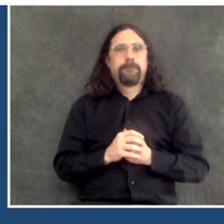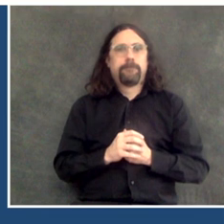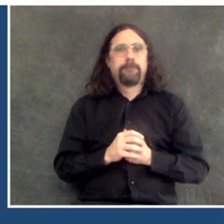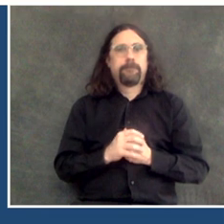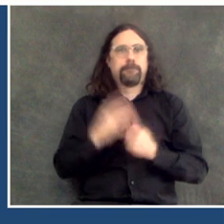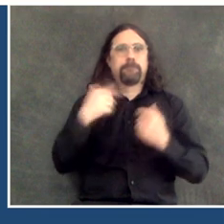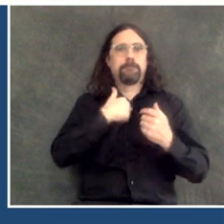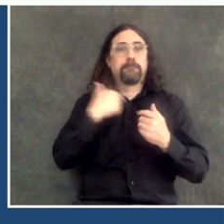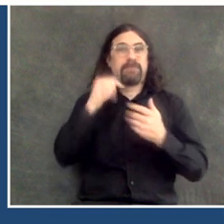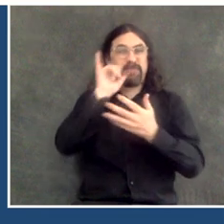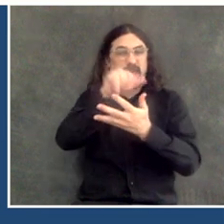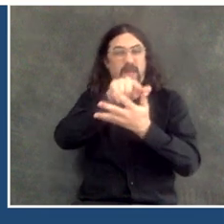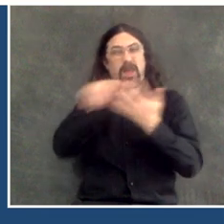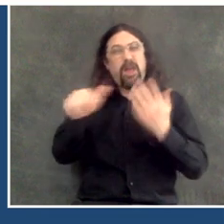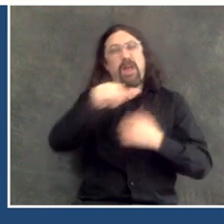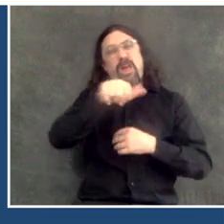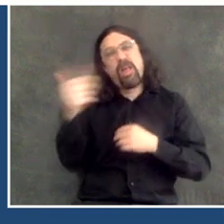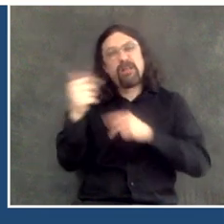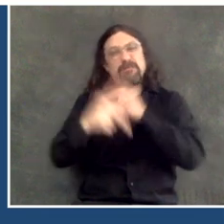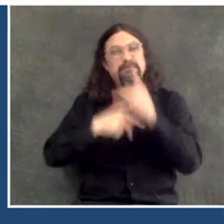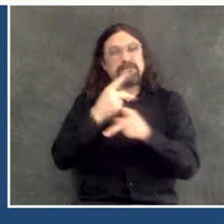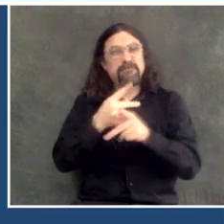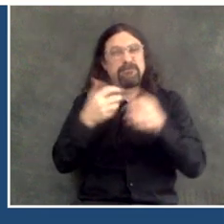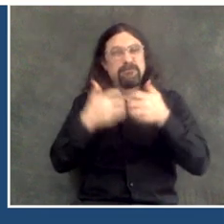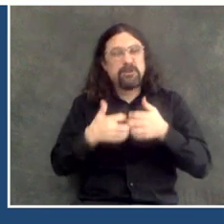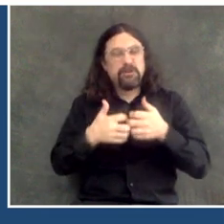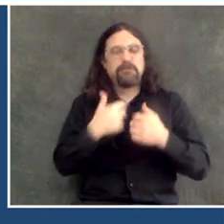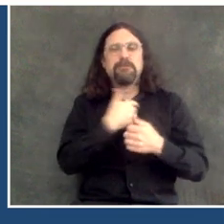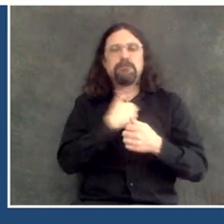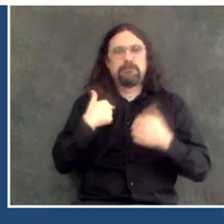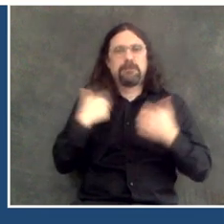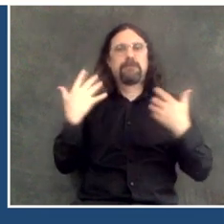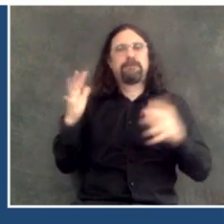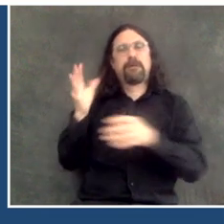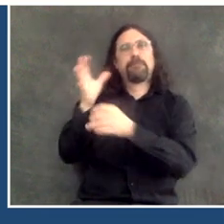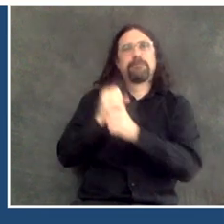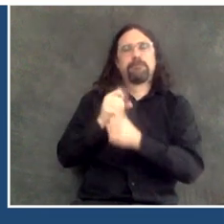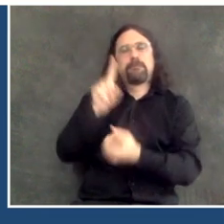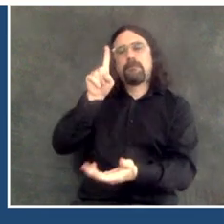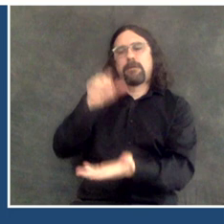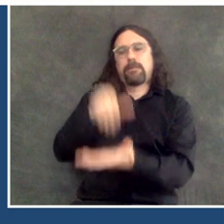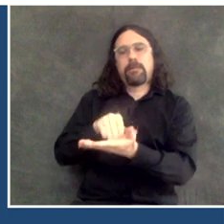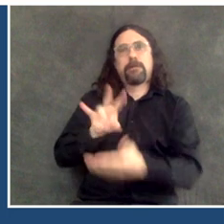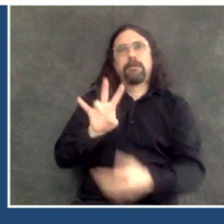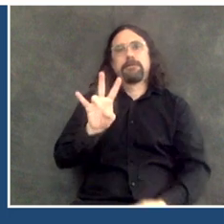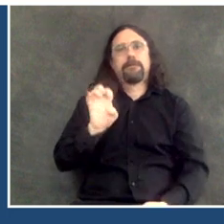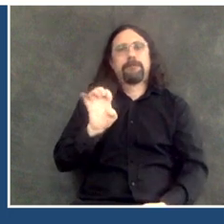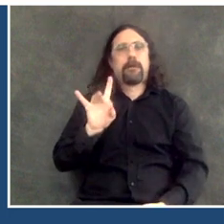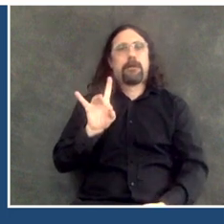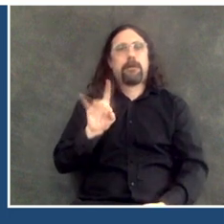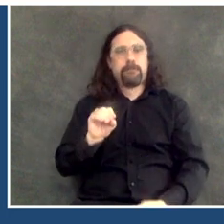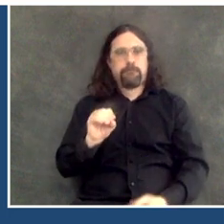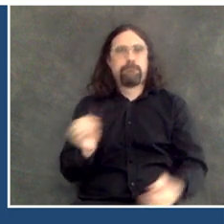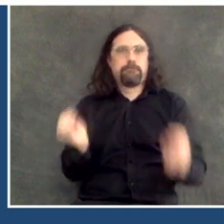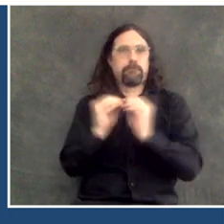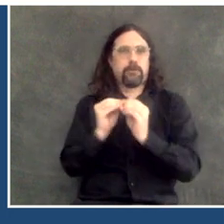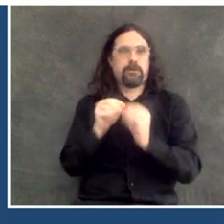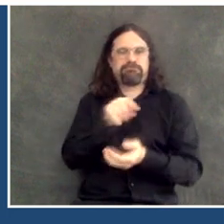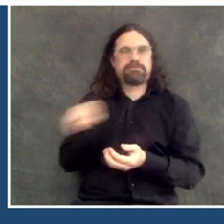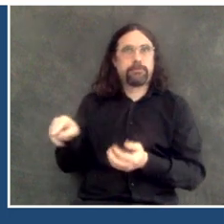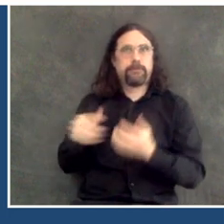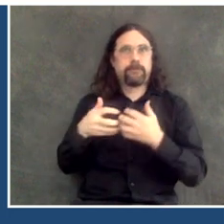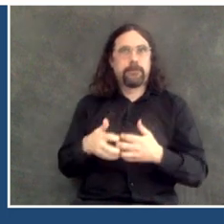devices. We believe there's about 3,000 in New York State Reserve, and we're going to certainly work with the state to maximize the use of these